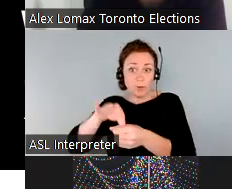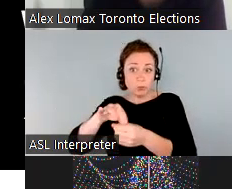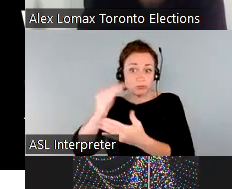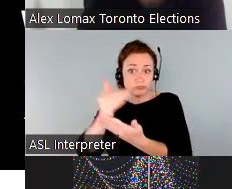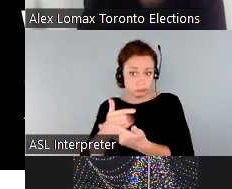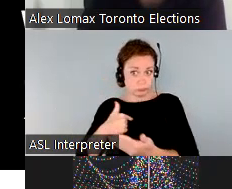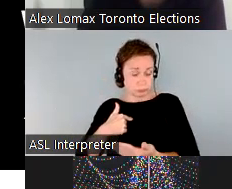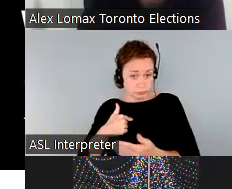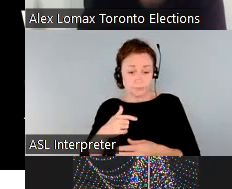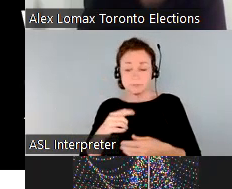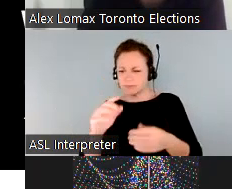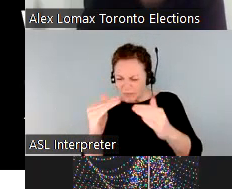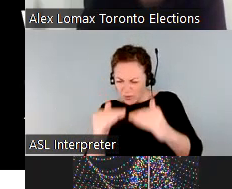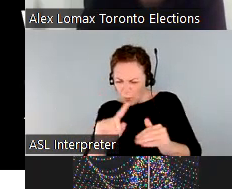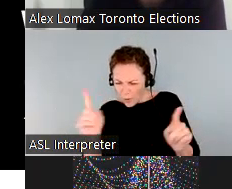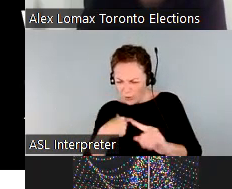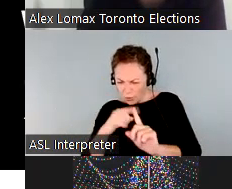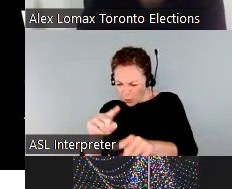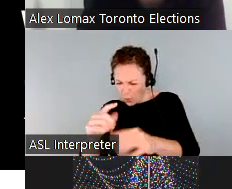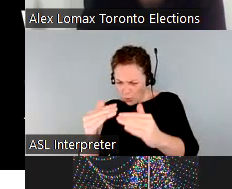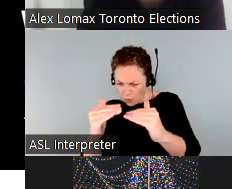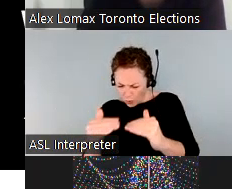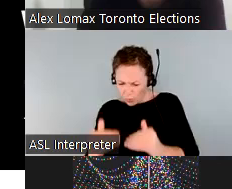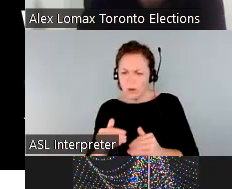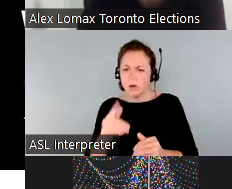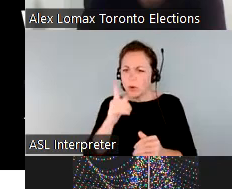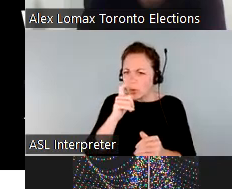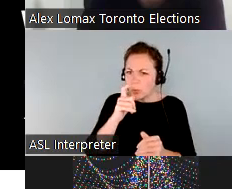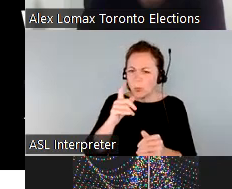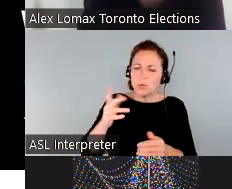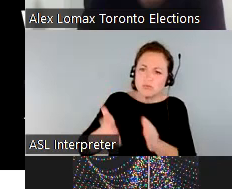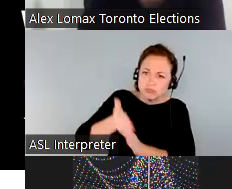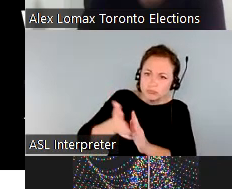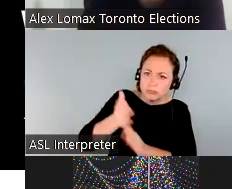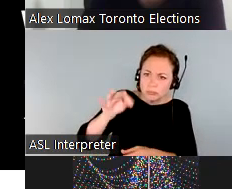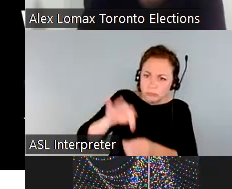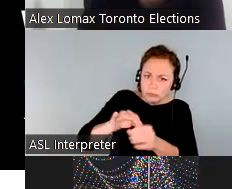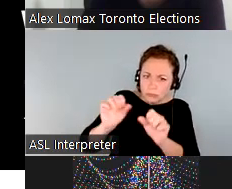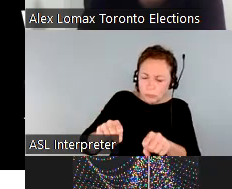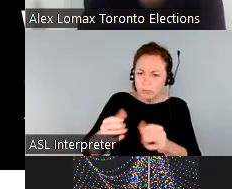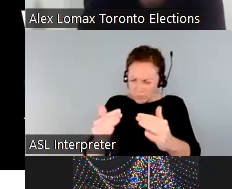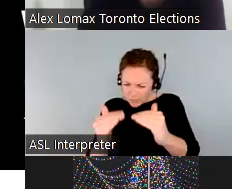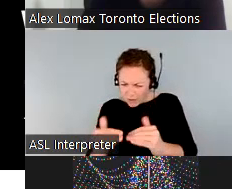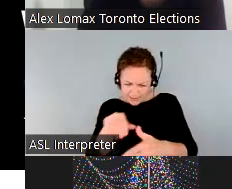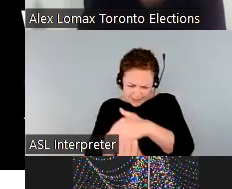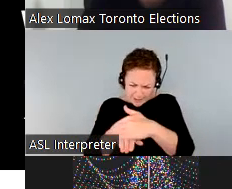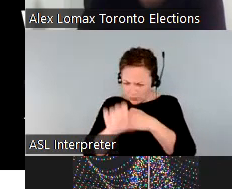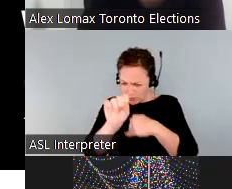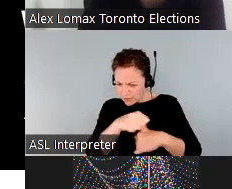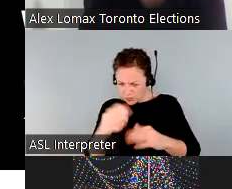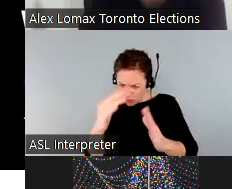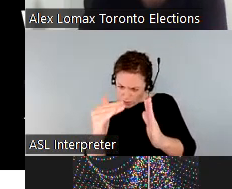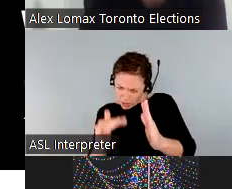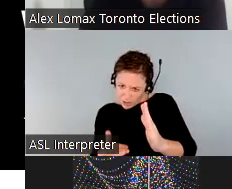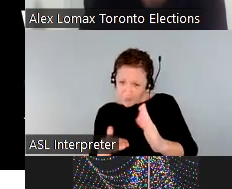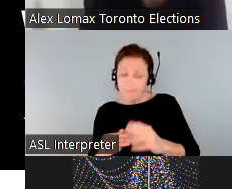vote, view your information card, see the list of candidates running, and find accessibility information about your voting place and more. We have another